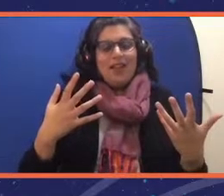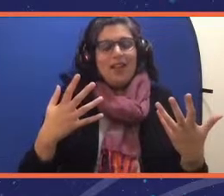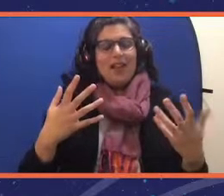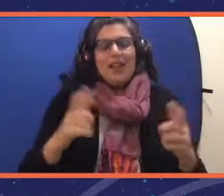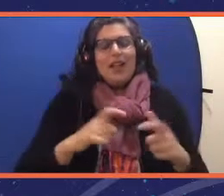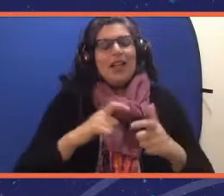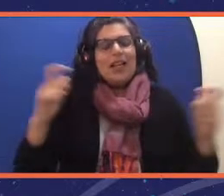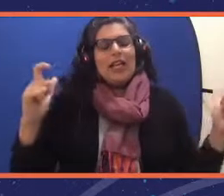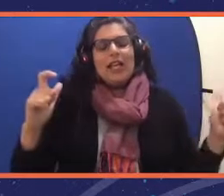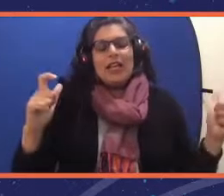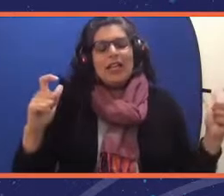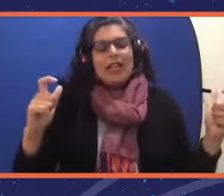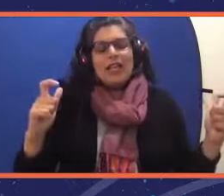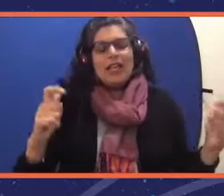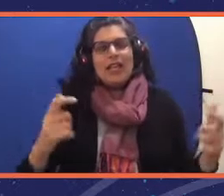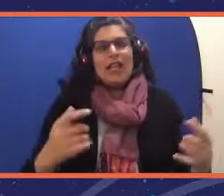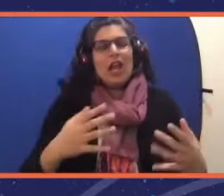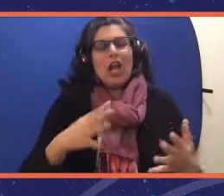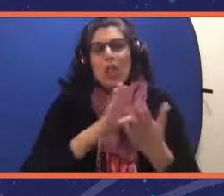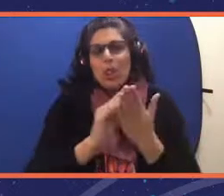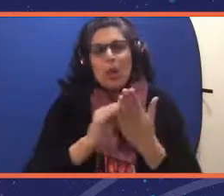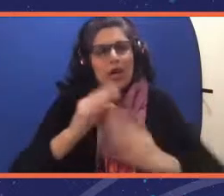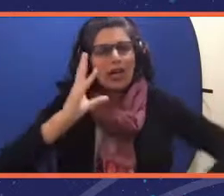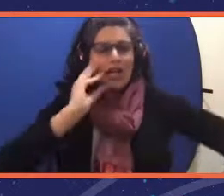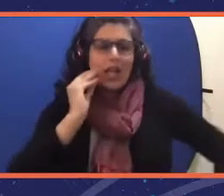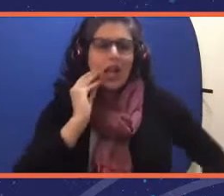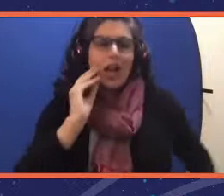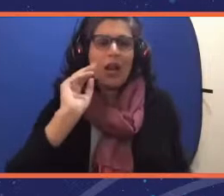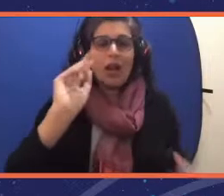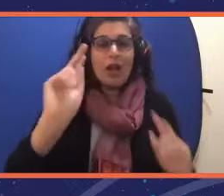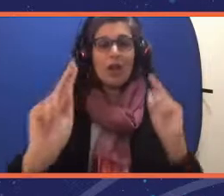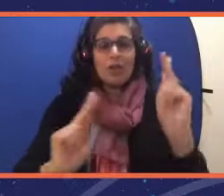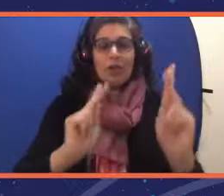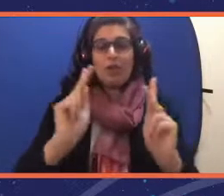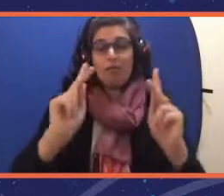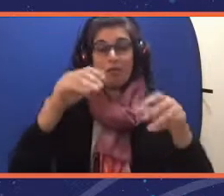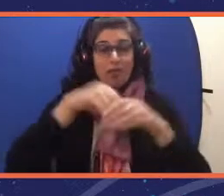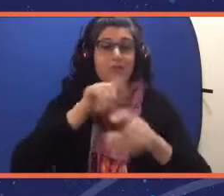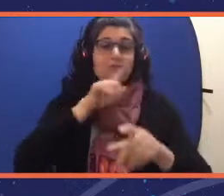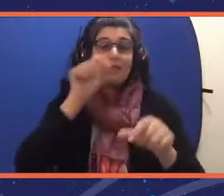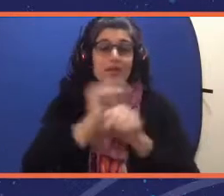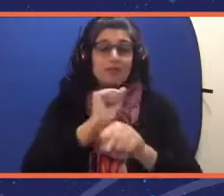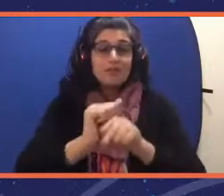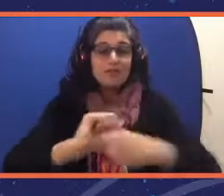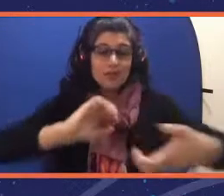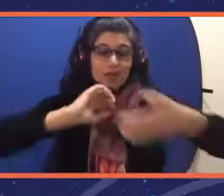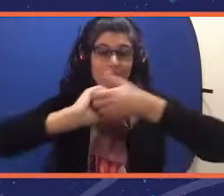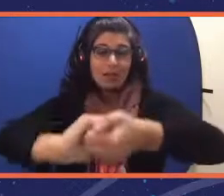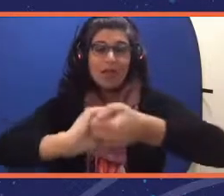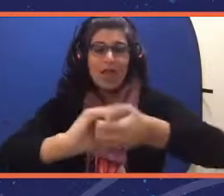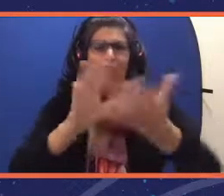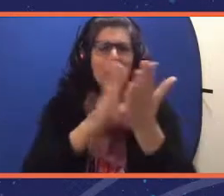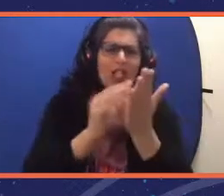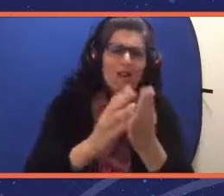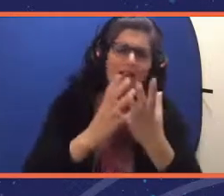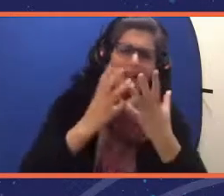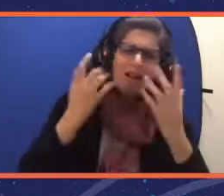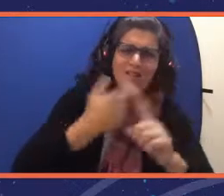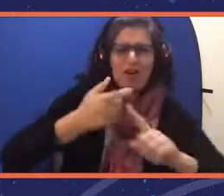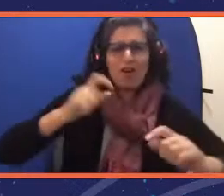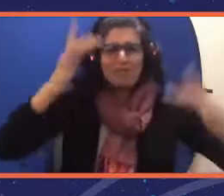experience because I feel like the folks that I'm in this true collaboration, I've been learning so much from all these brilliant